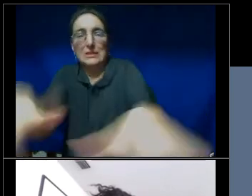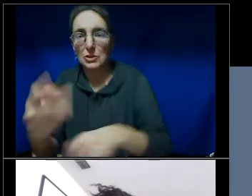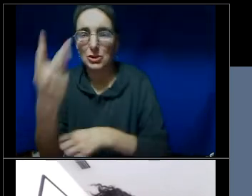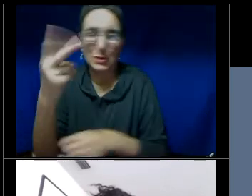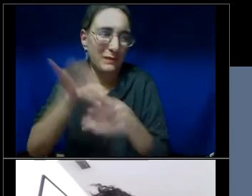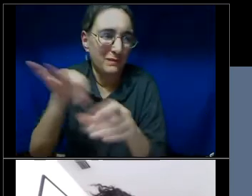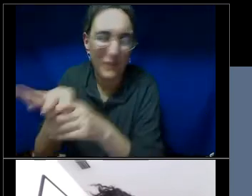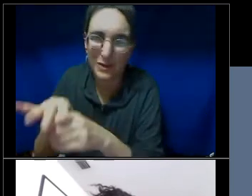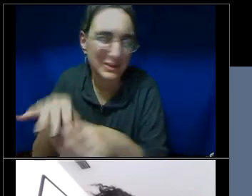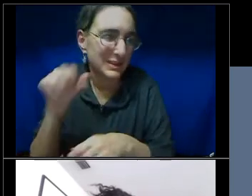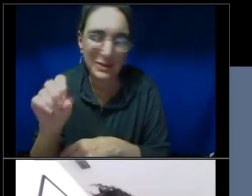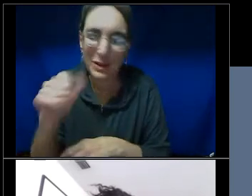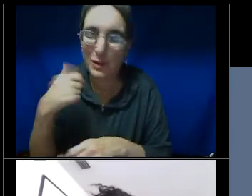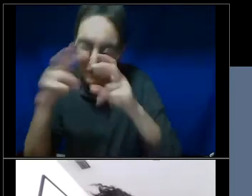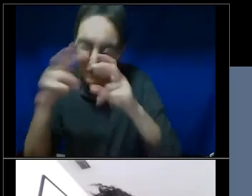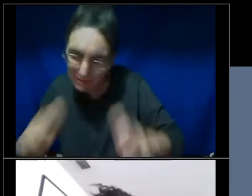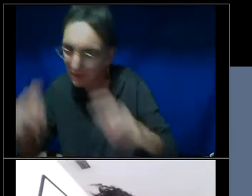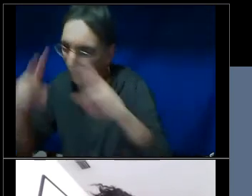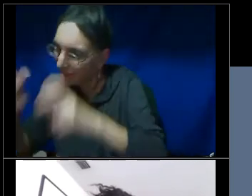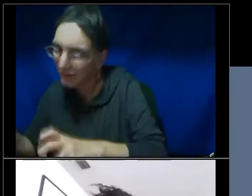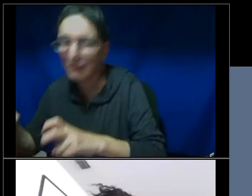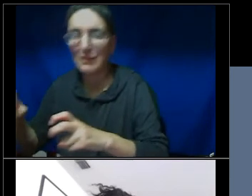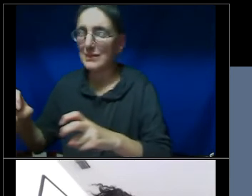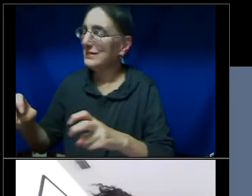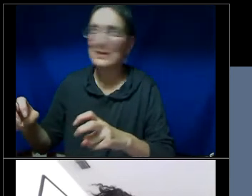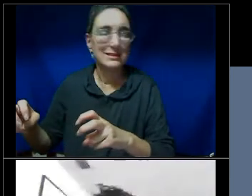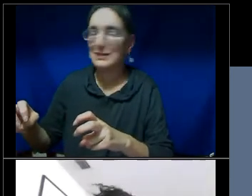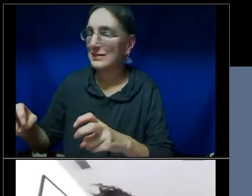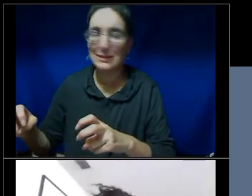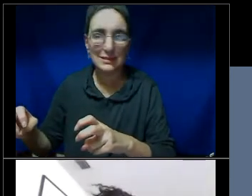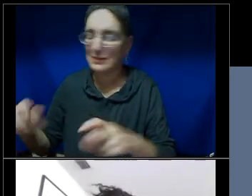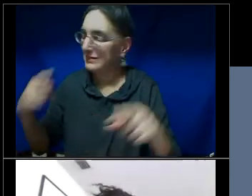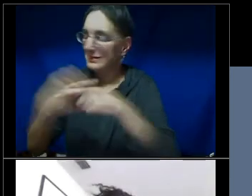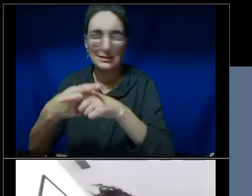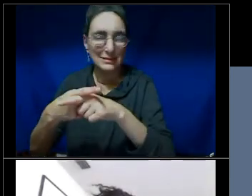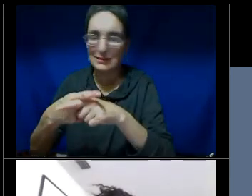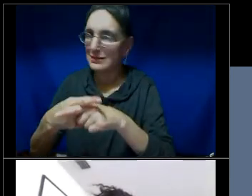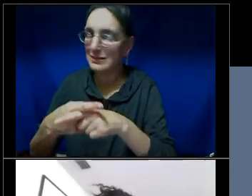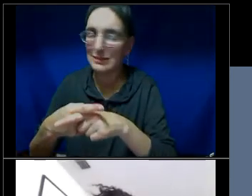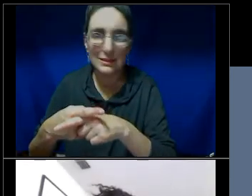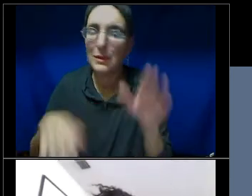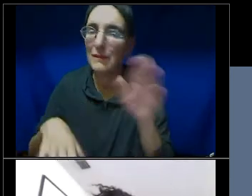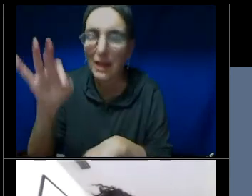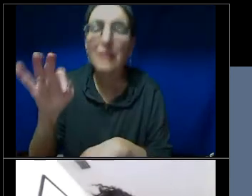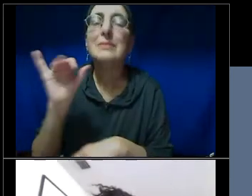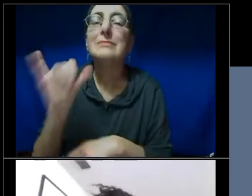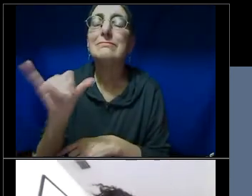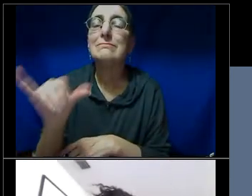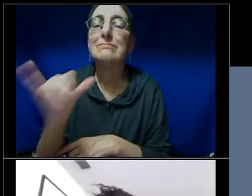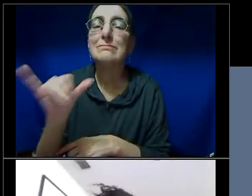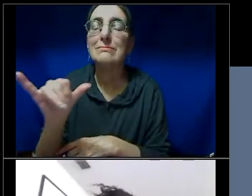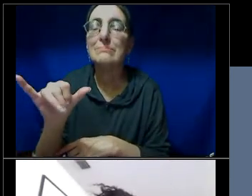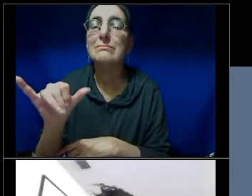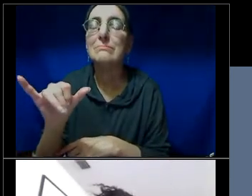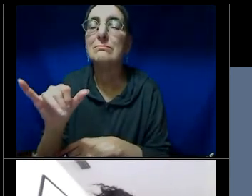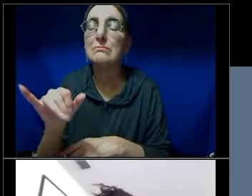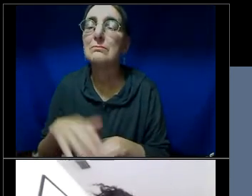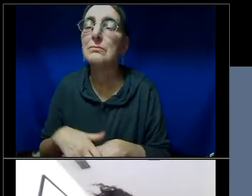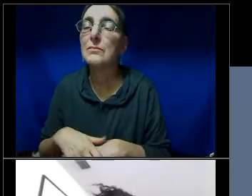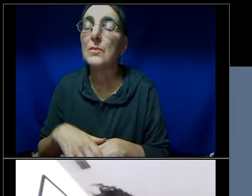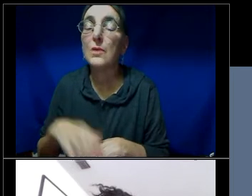we actually did an analysis that looked at the tally structure, and we found that that it was very inequitable. For example, the city of